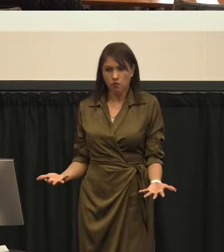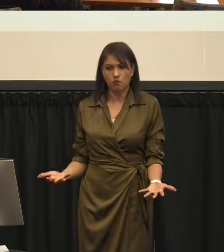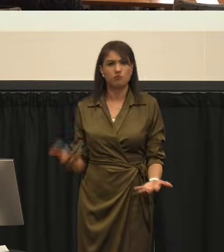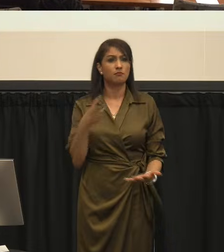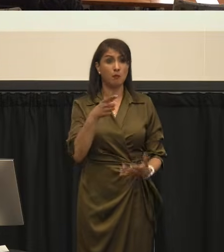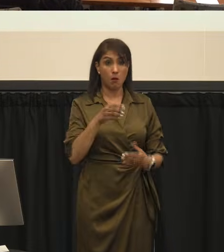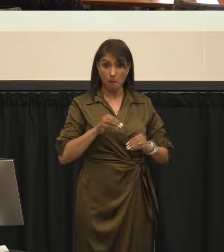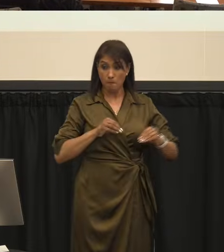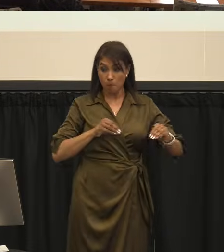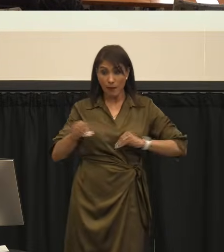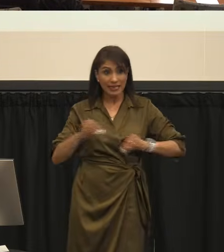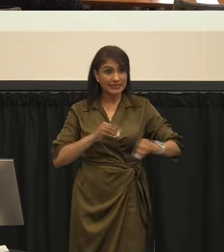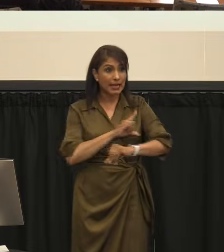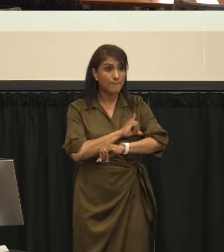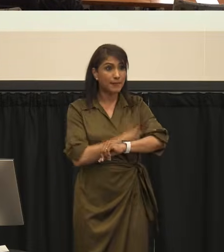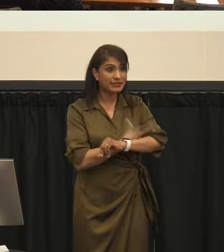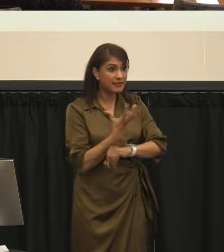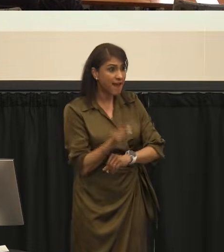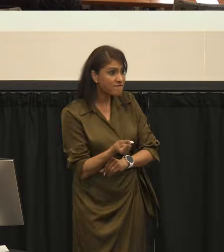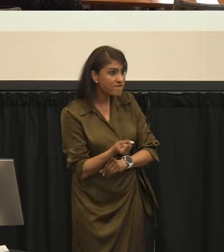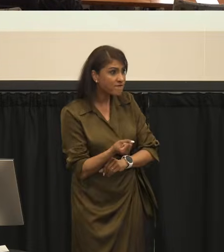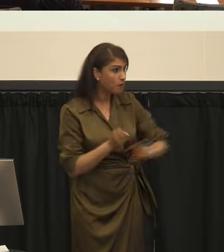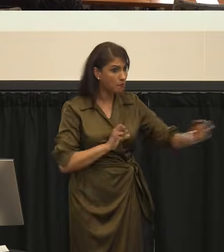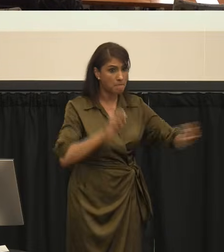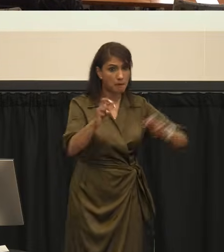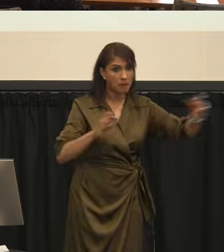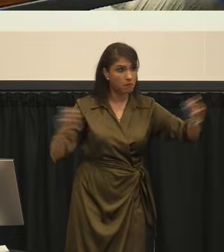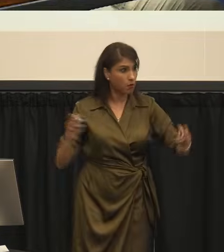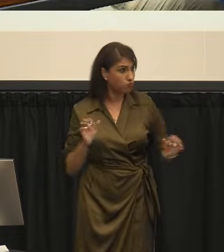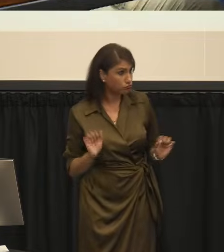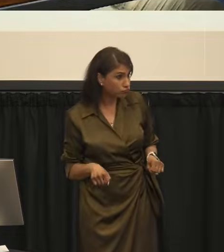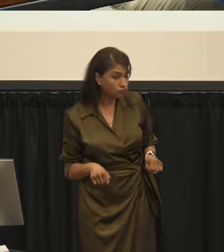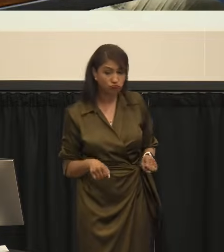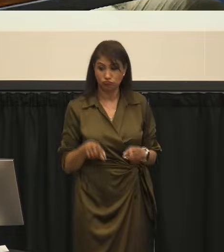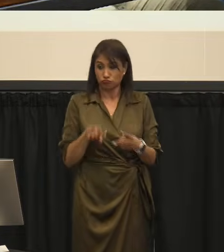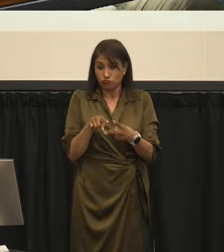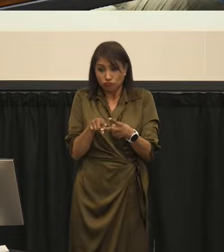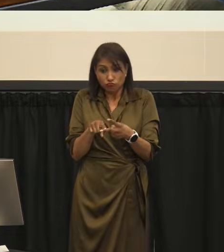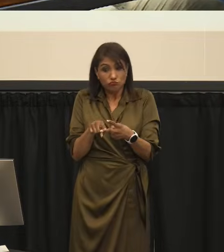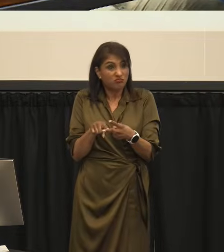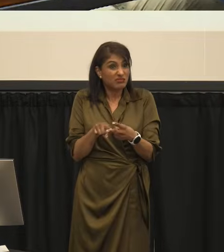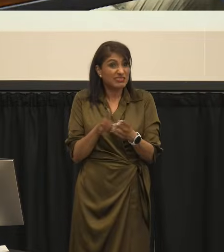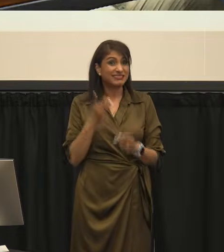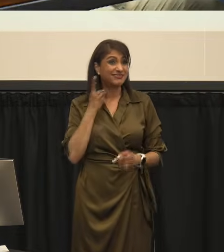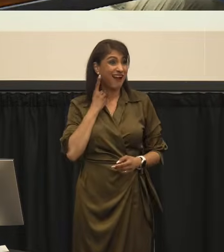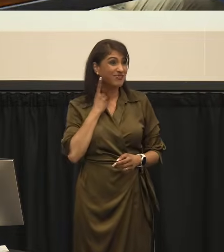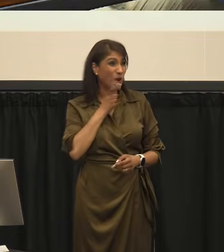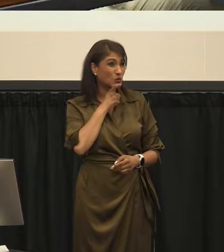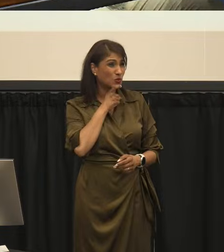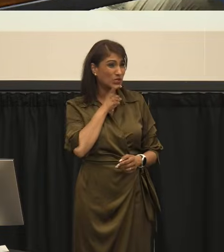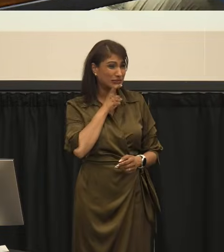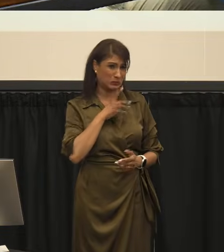in the sign bank. Mobility, can you move around? Can you access it on your mobile? Can you access it on your